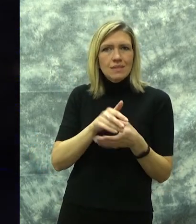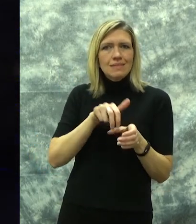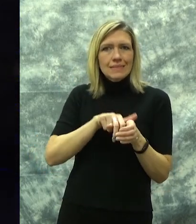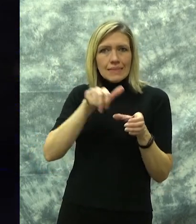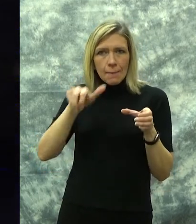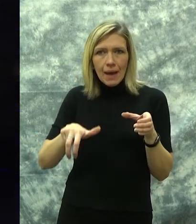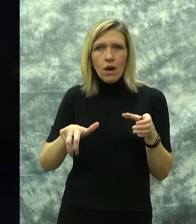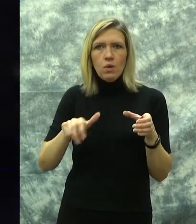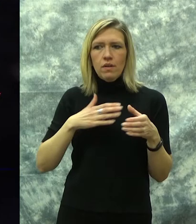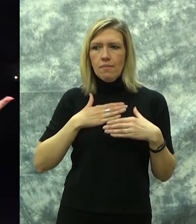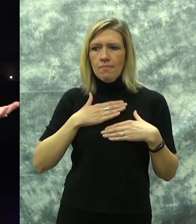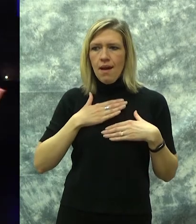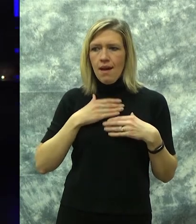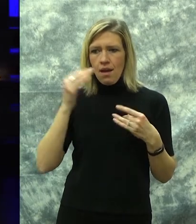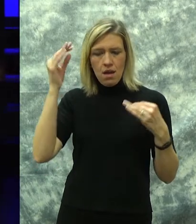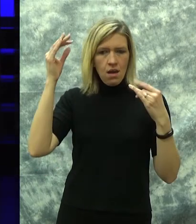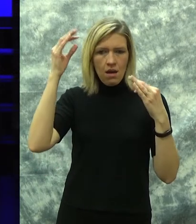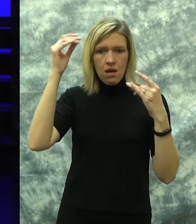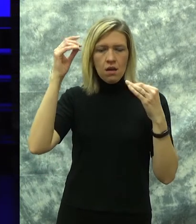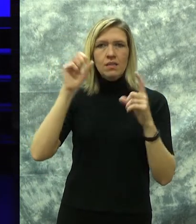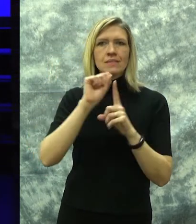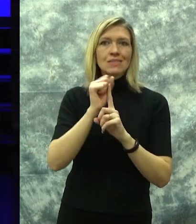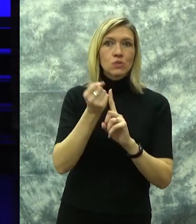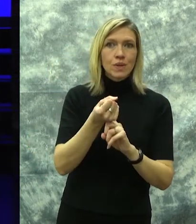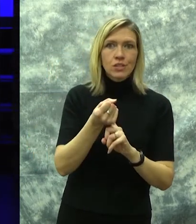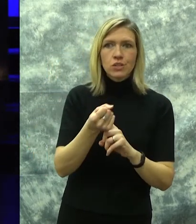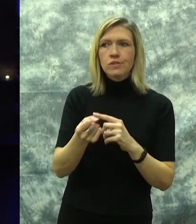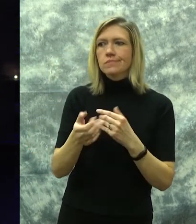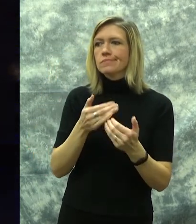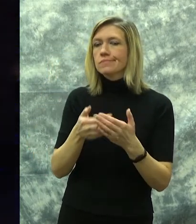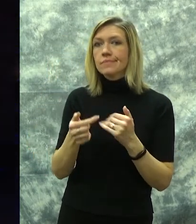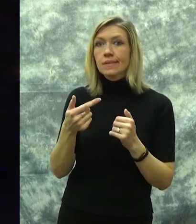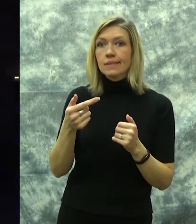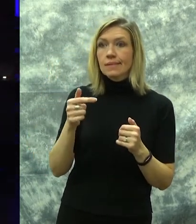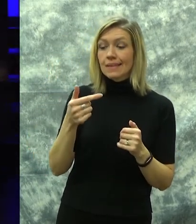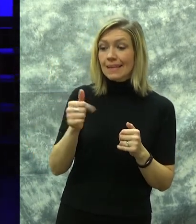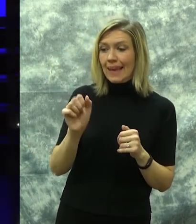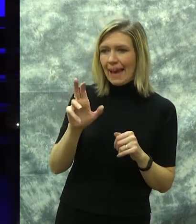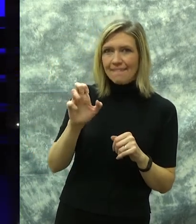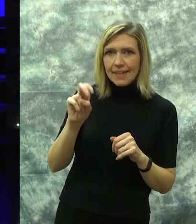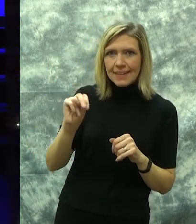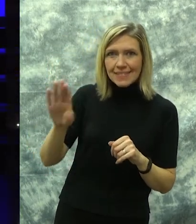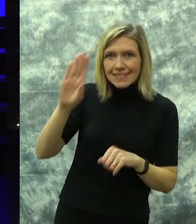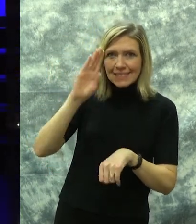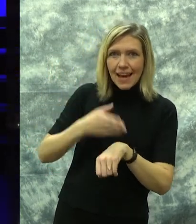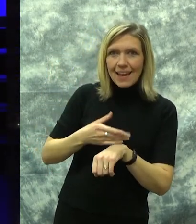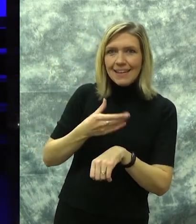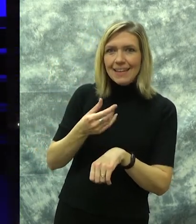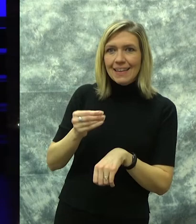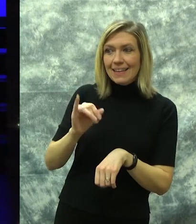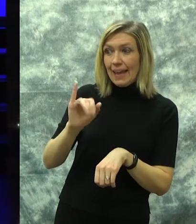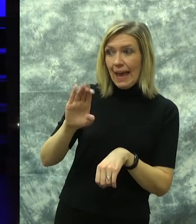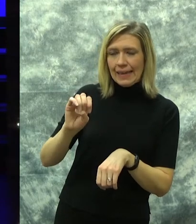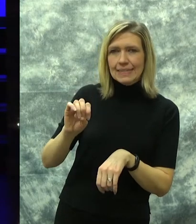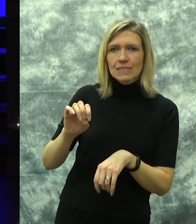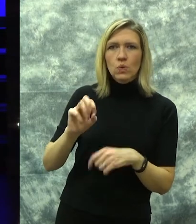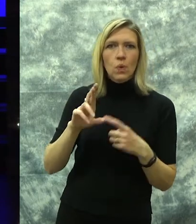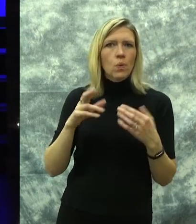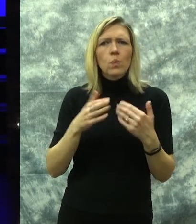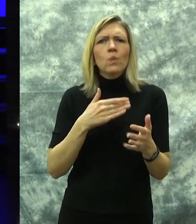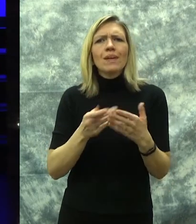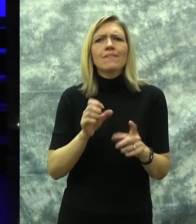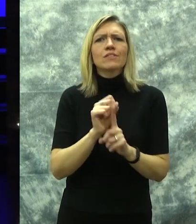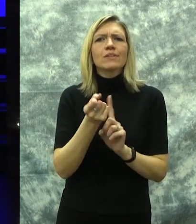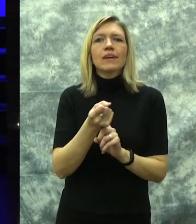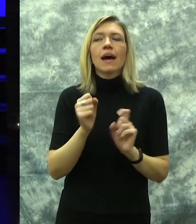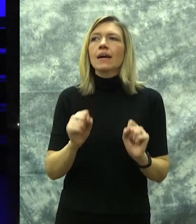at the situation, whether it's Gavin and ice cubes or whatever it is, that then I can see things from a different viewpoint and